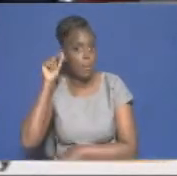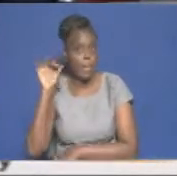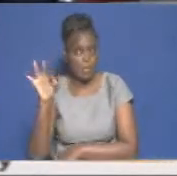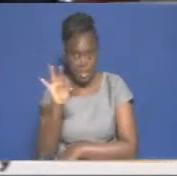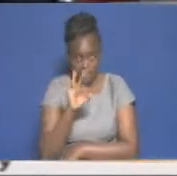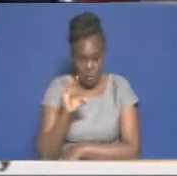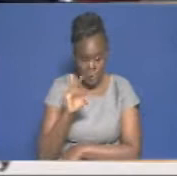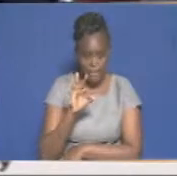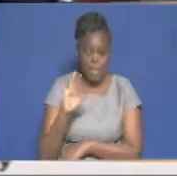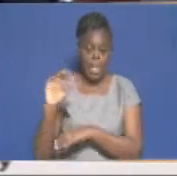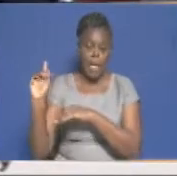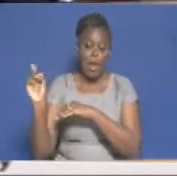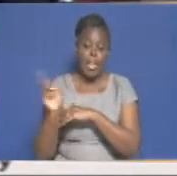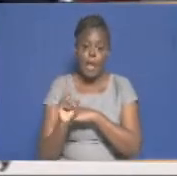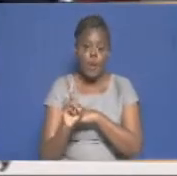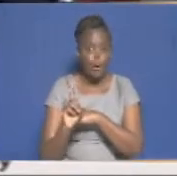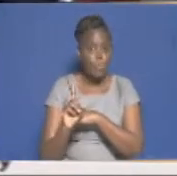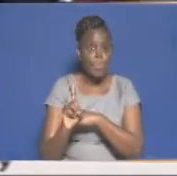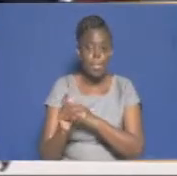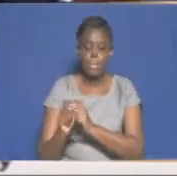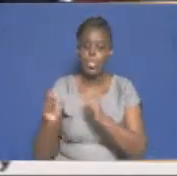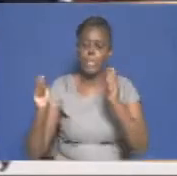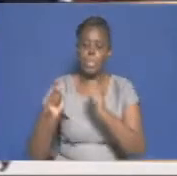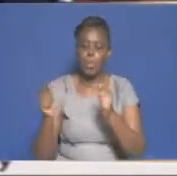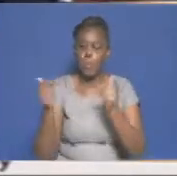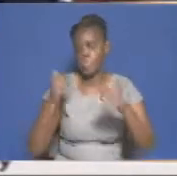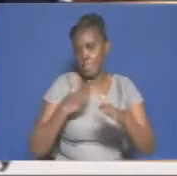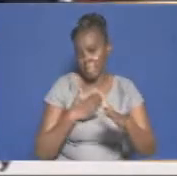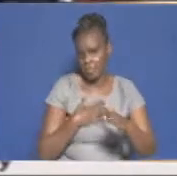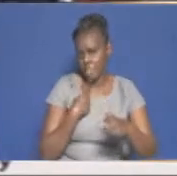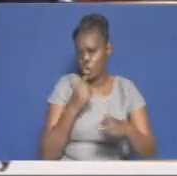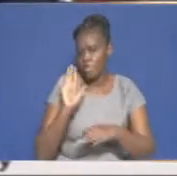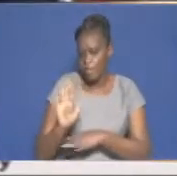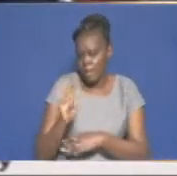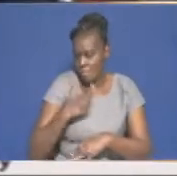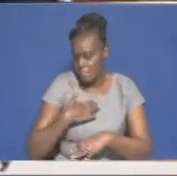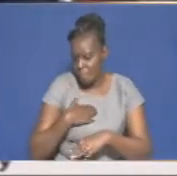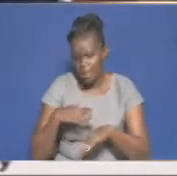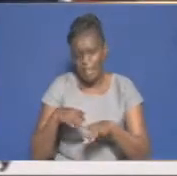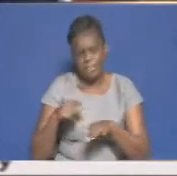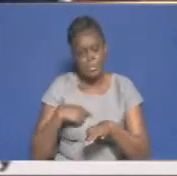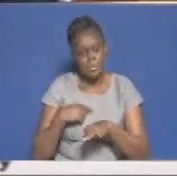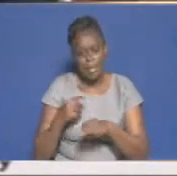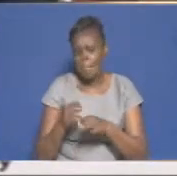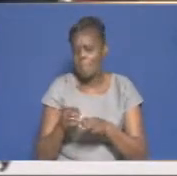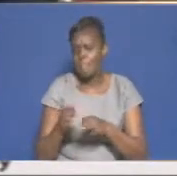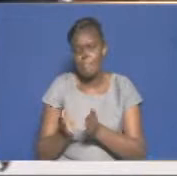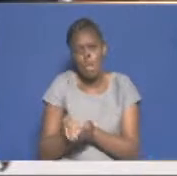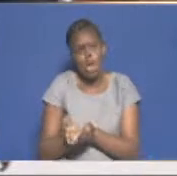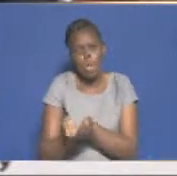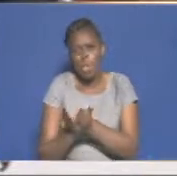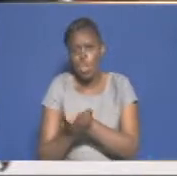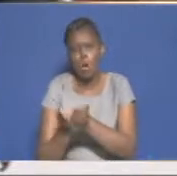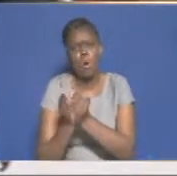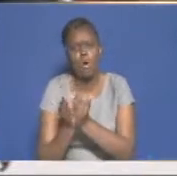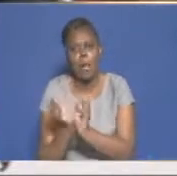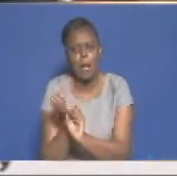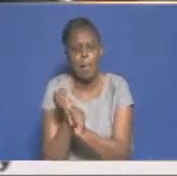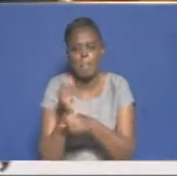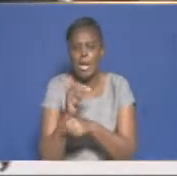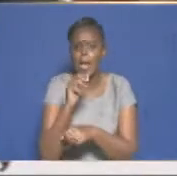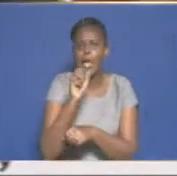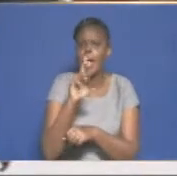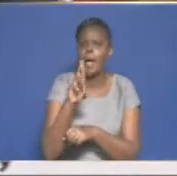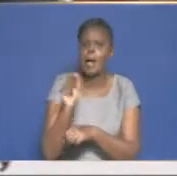the Nairobi ones went and demonstrated against me. But I told them, I'm like Noah. I am making the ark.